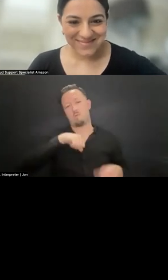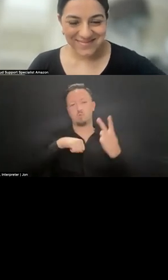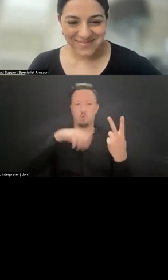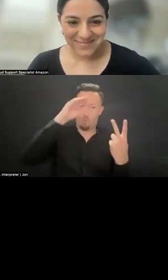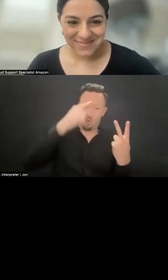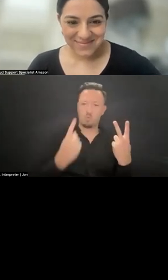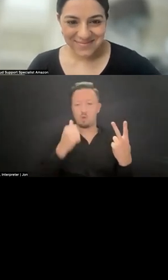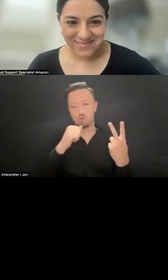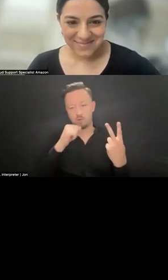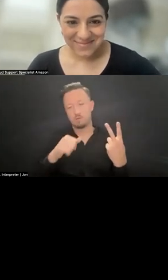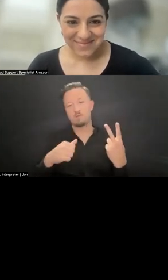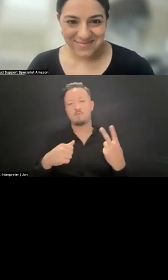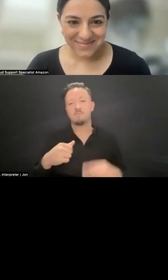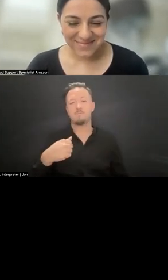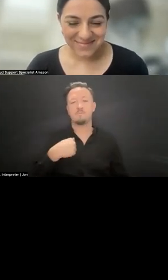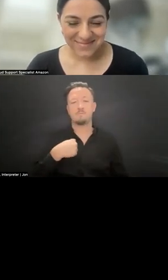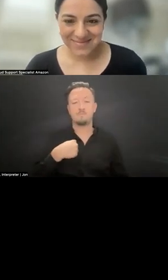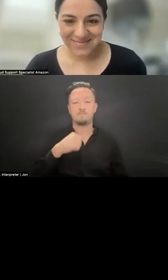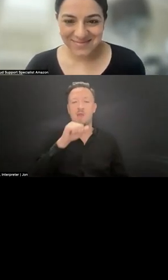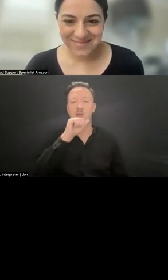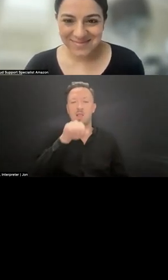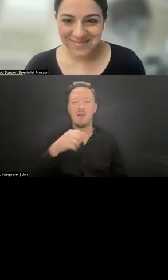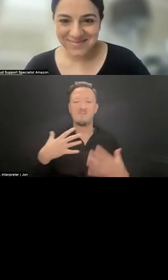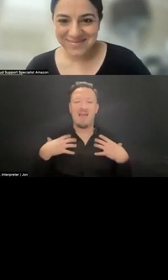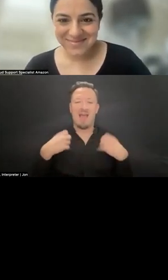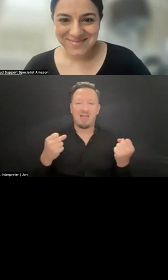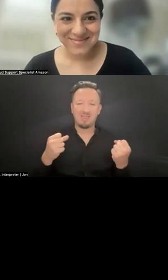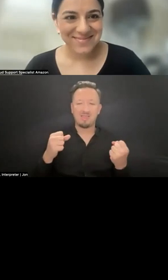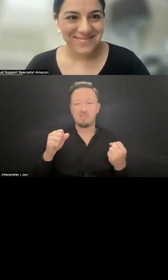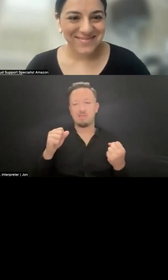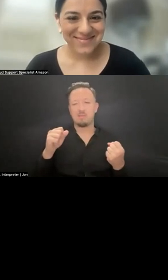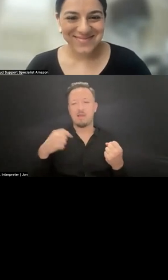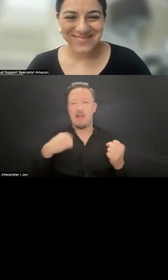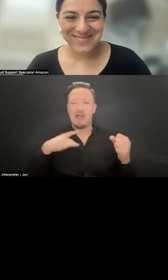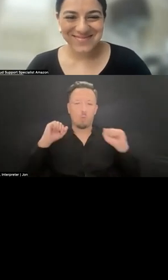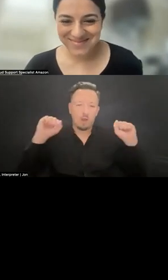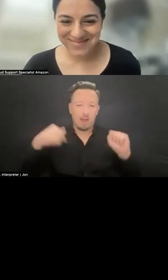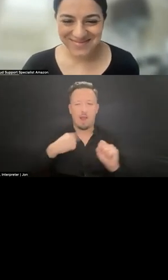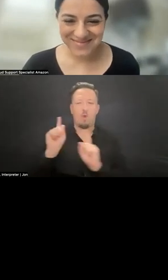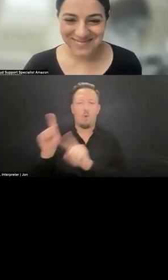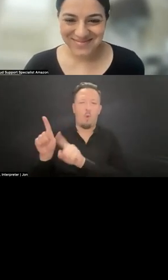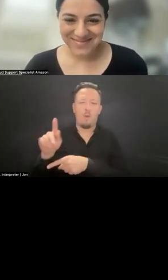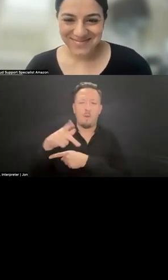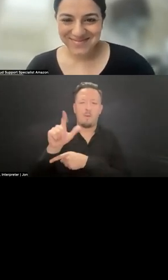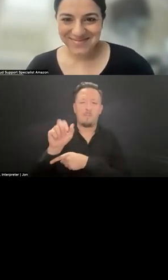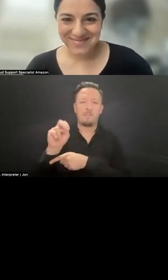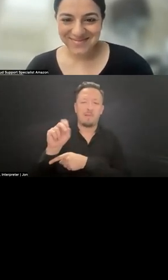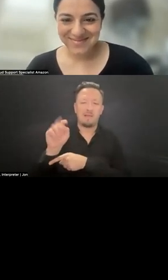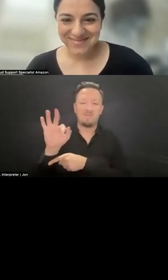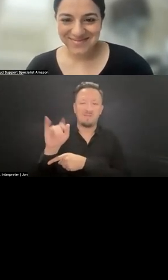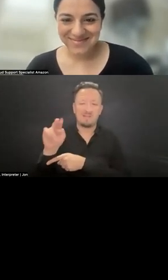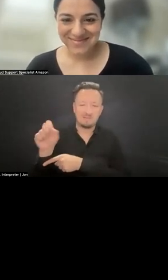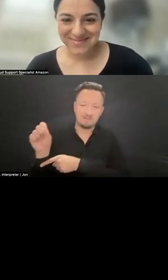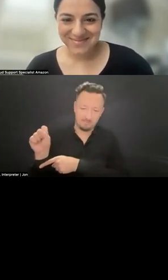girl. I love health and fitness, so Planet Fitness, I'm hanging around there all the time. A little fun trivia about